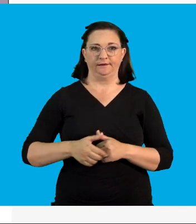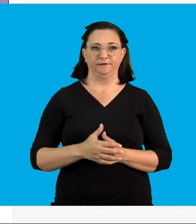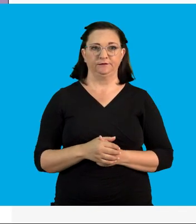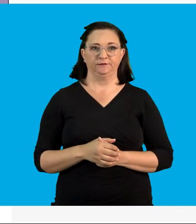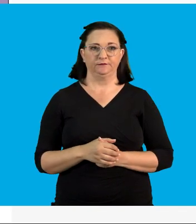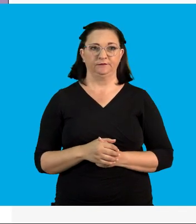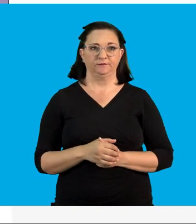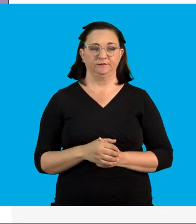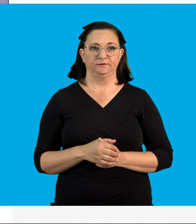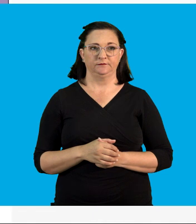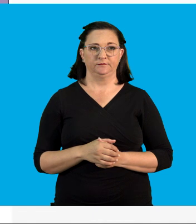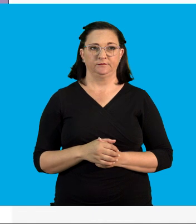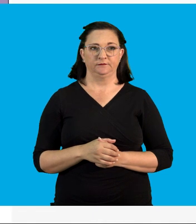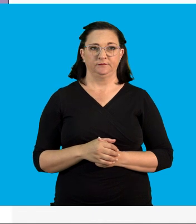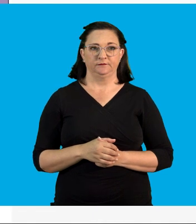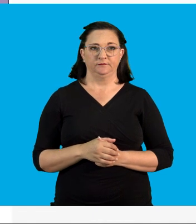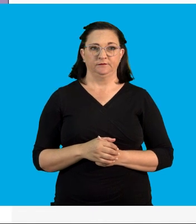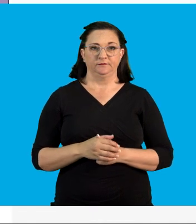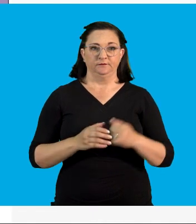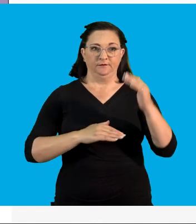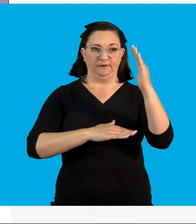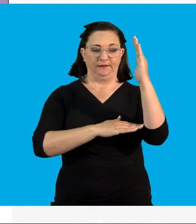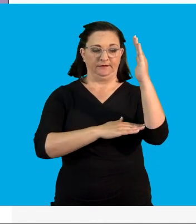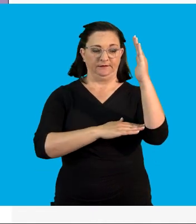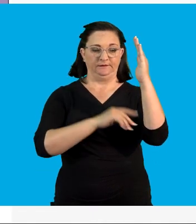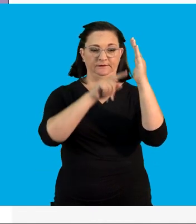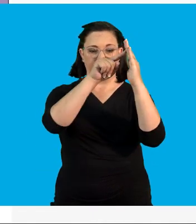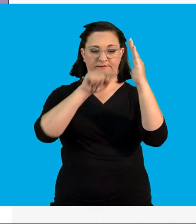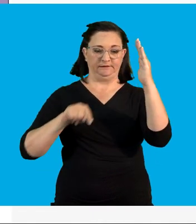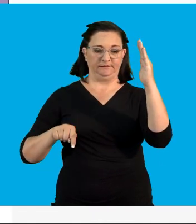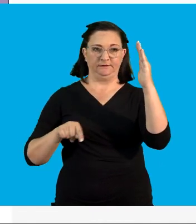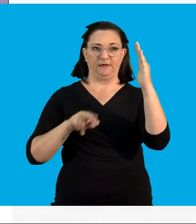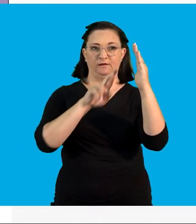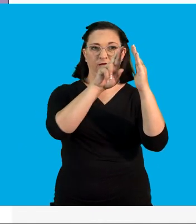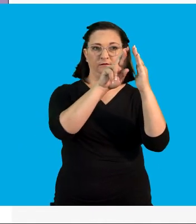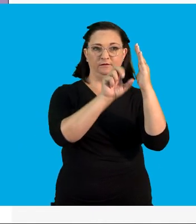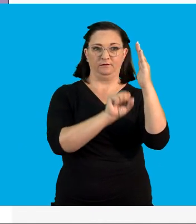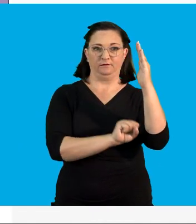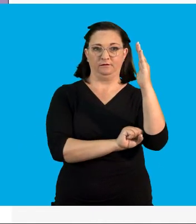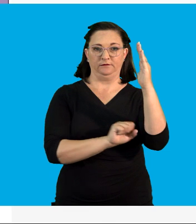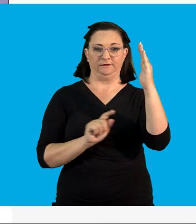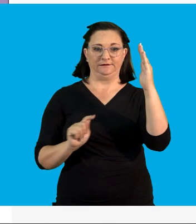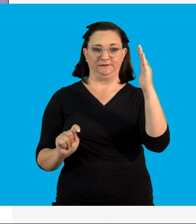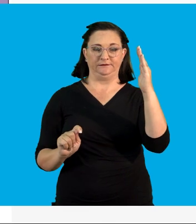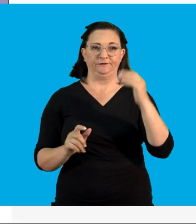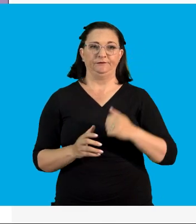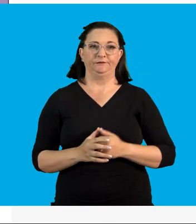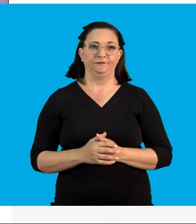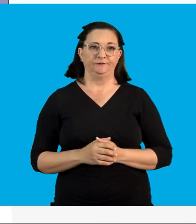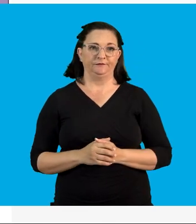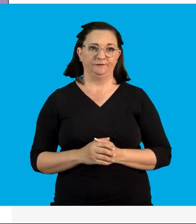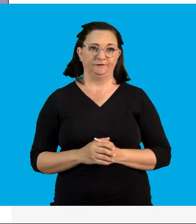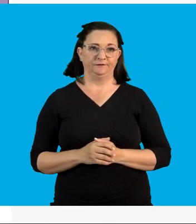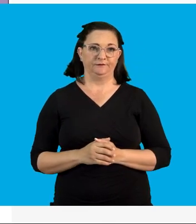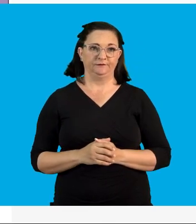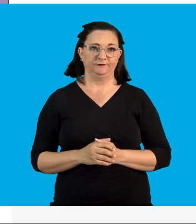one. The next diagram is we are to measure the angles of triangle RST, and